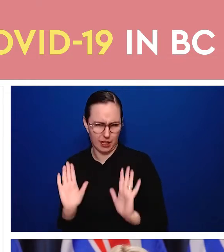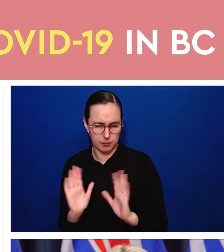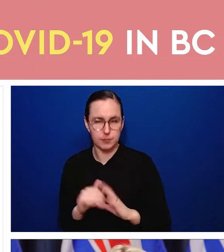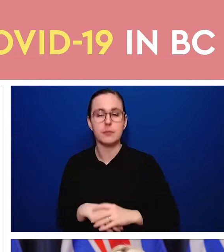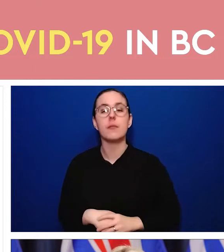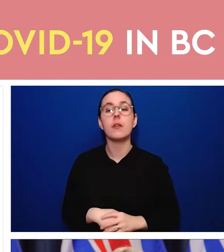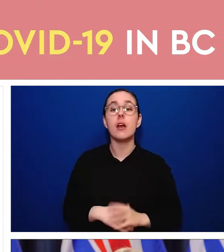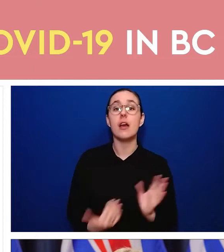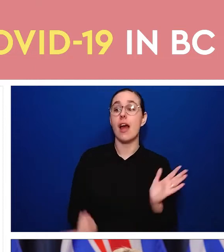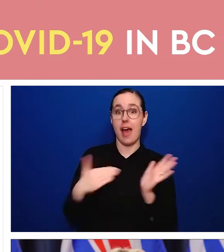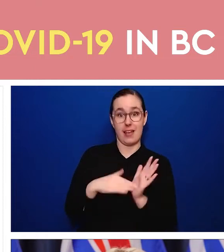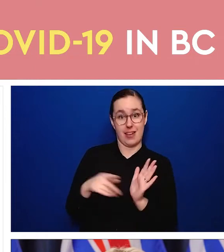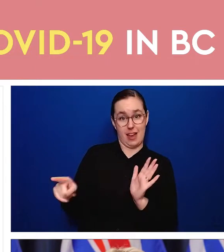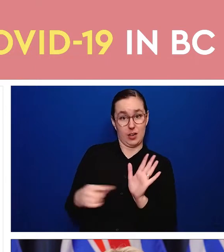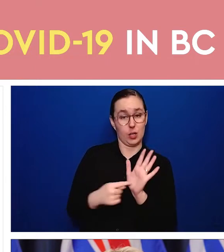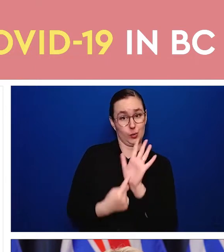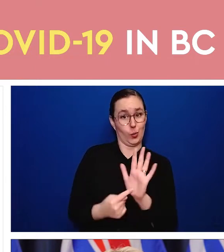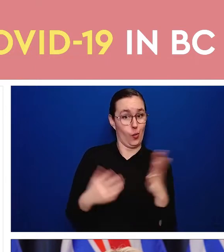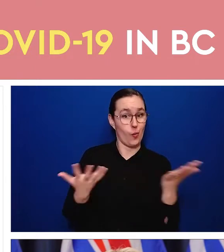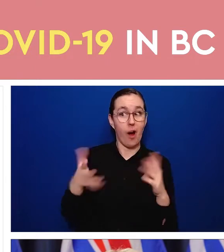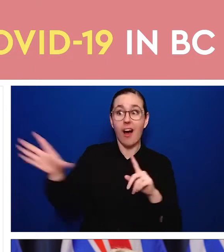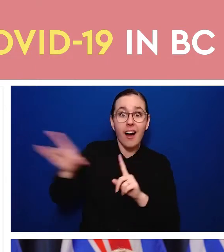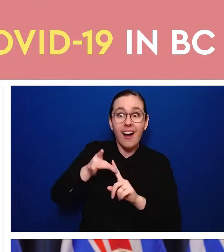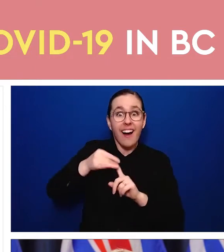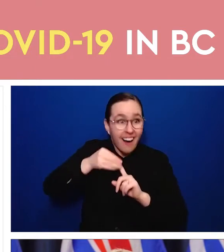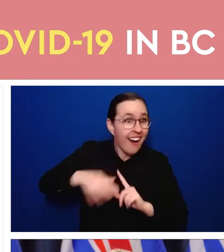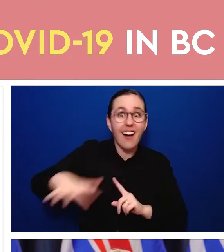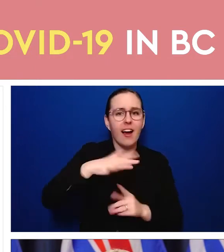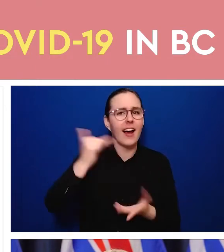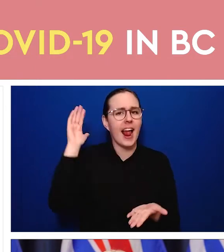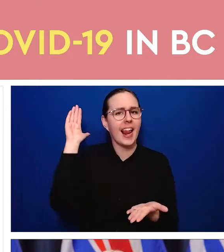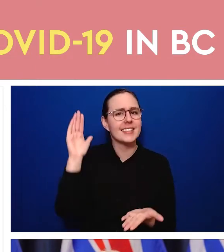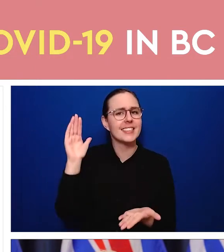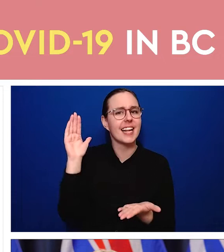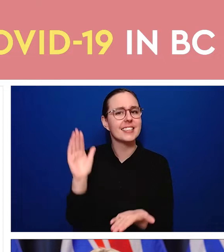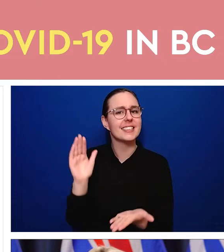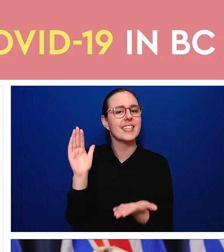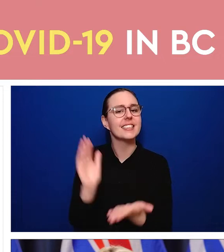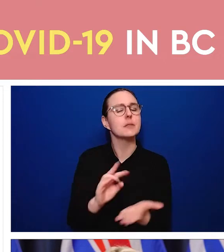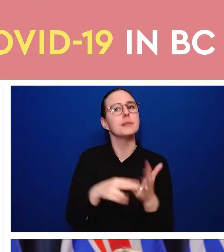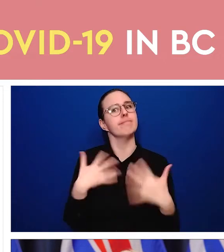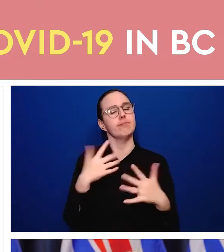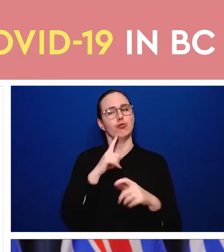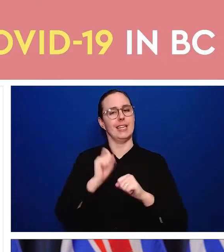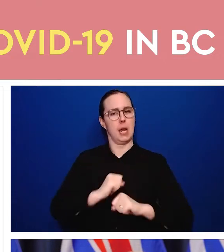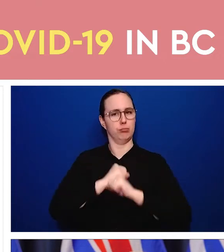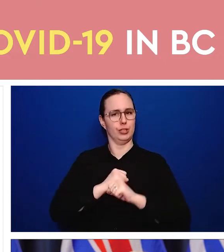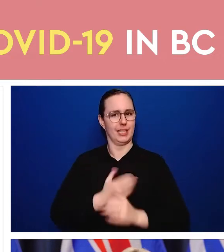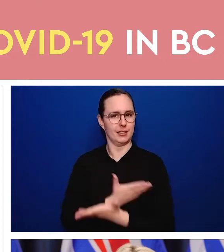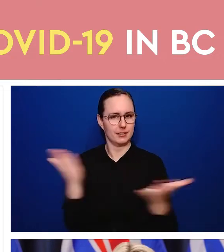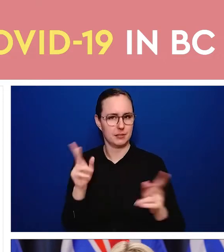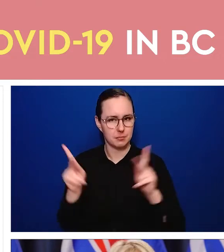all protected a little better. So what does that mean for us now? With the science and our data top of mind,